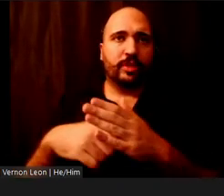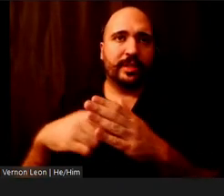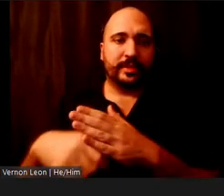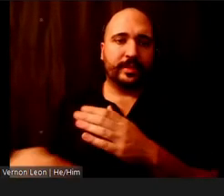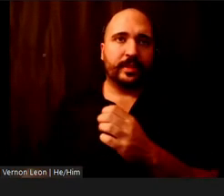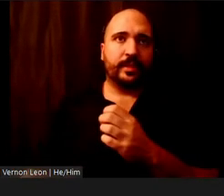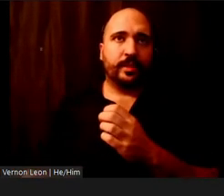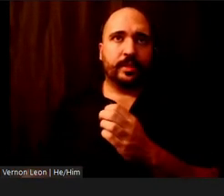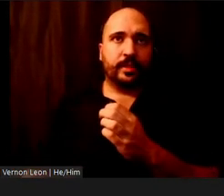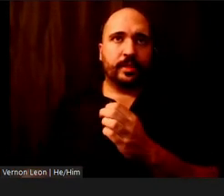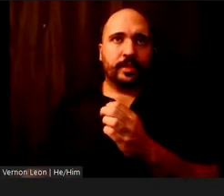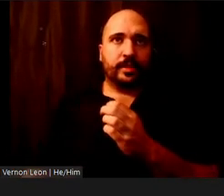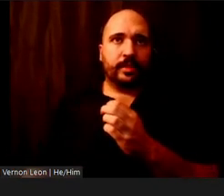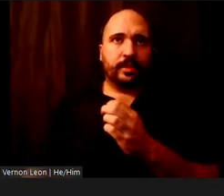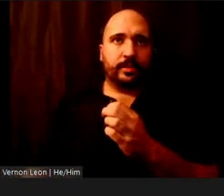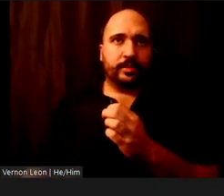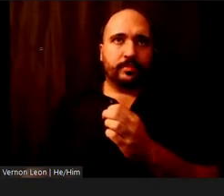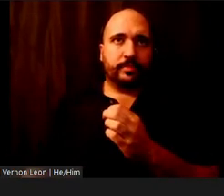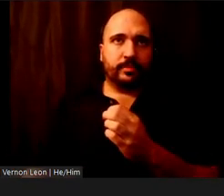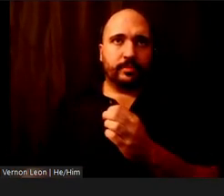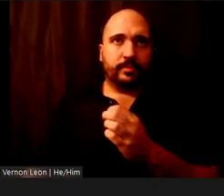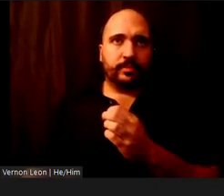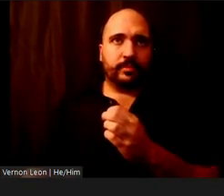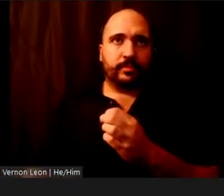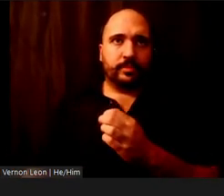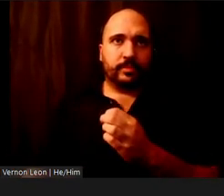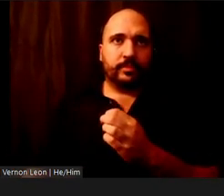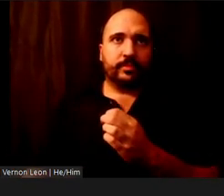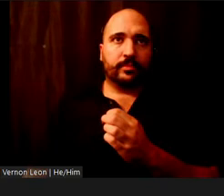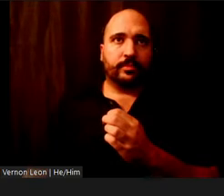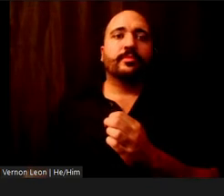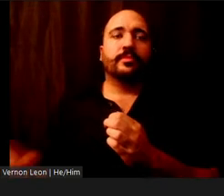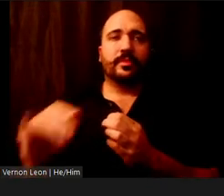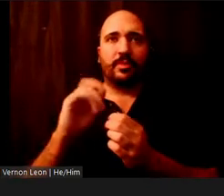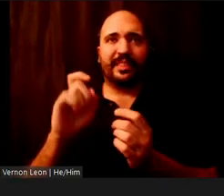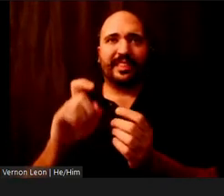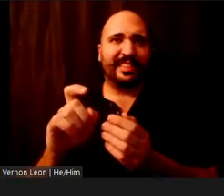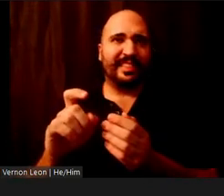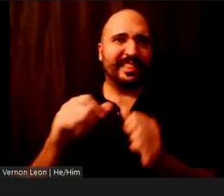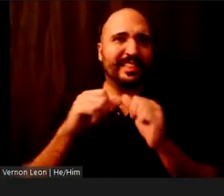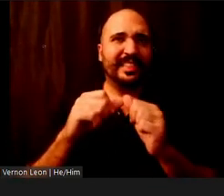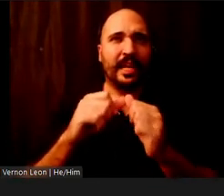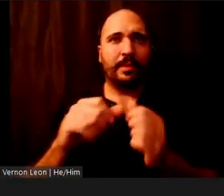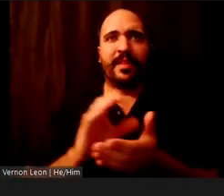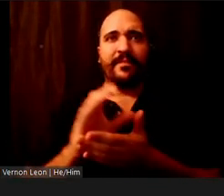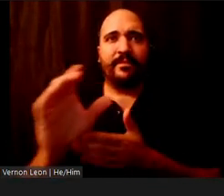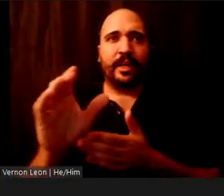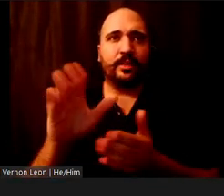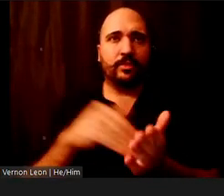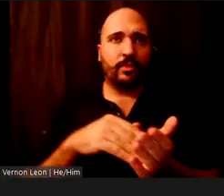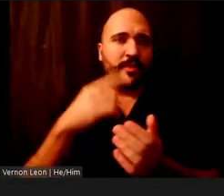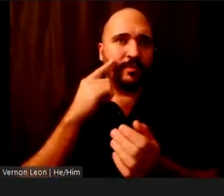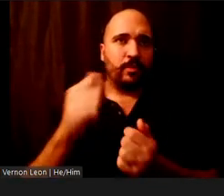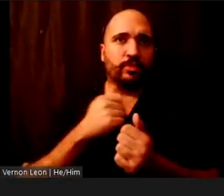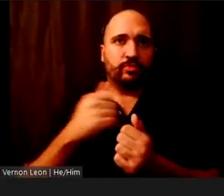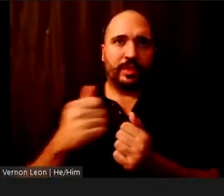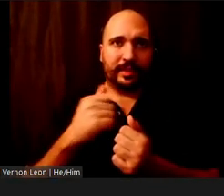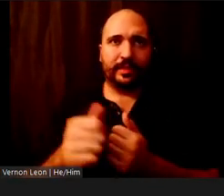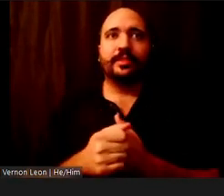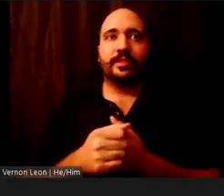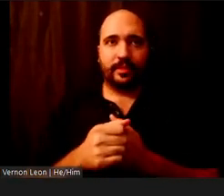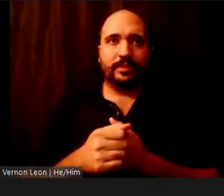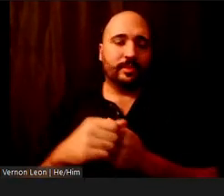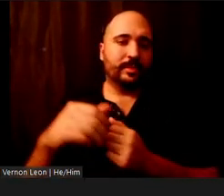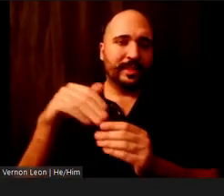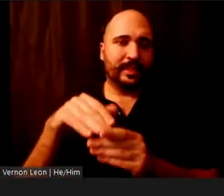There is also a need for sustainable funding source for transit. Prior to the pandemic, nearly 75% of trips into the Manhattan Central